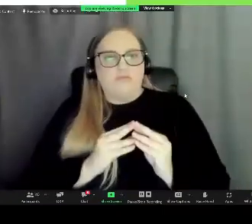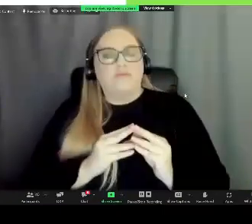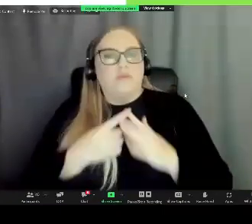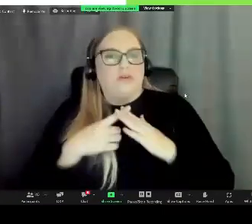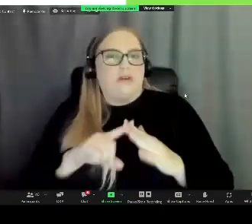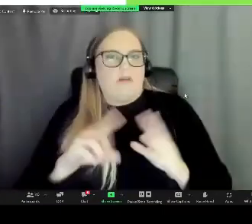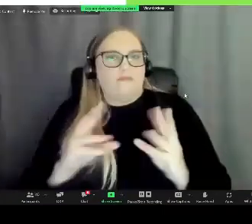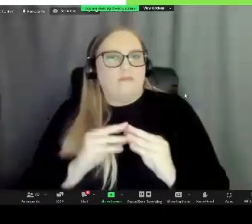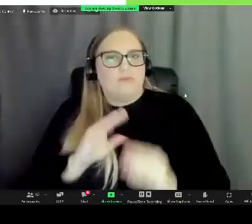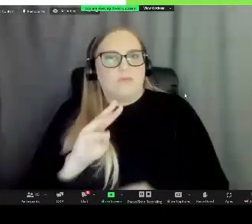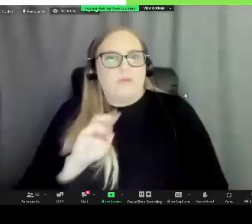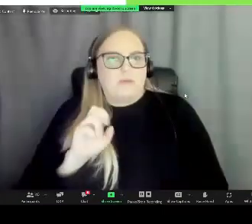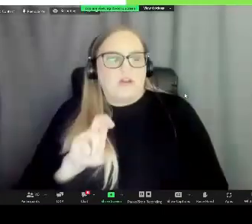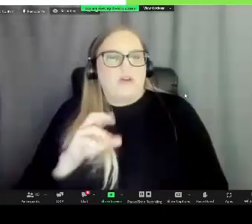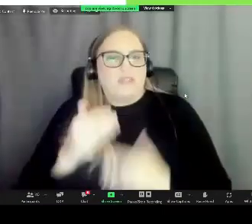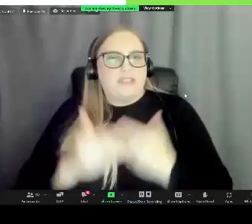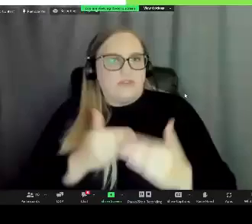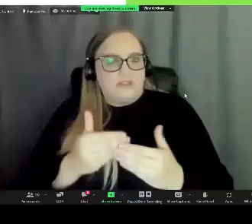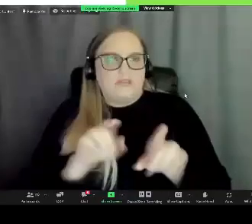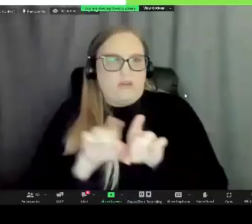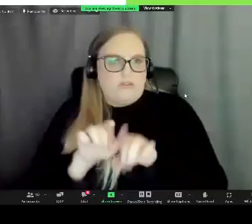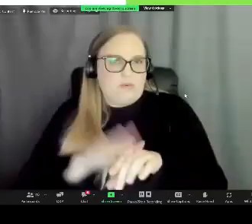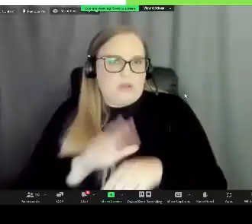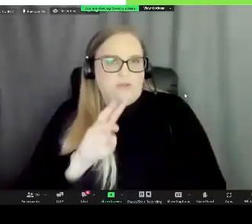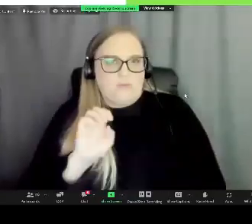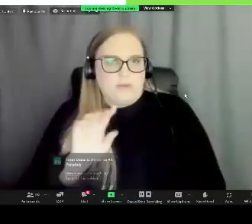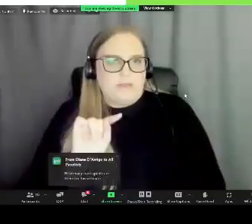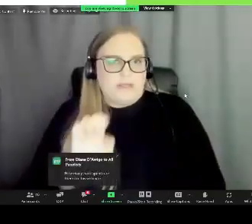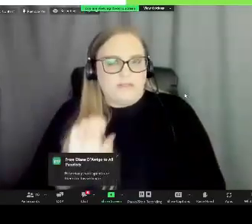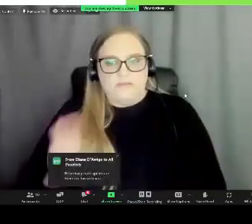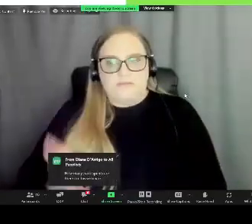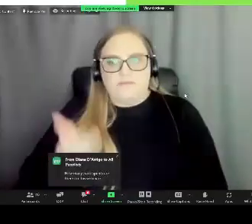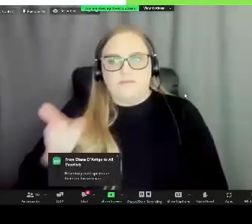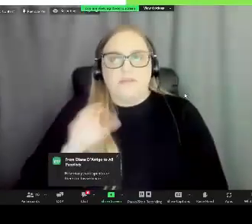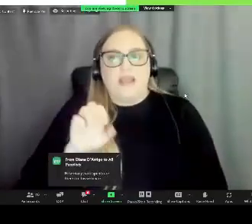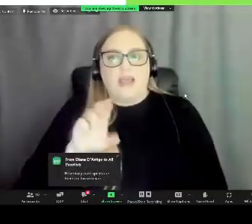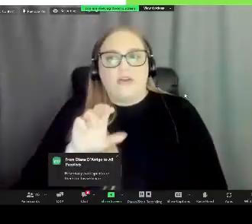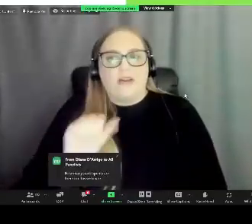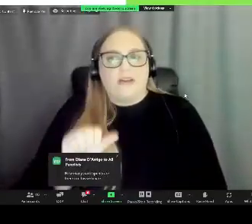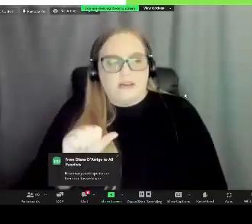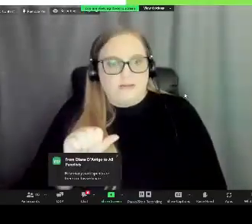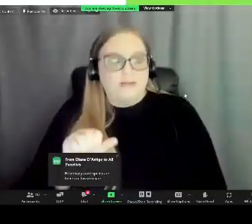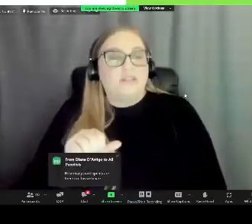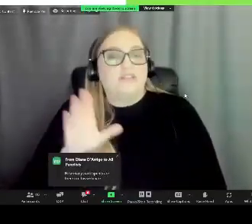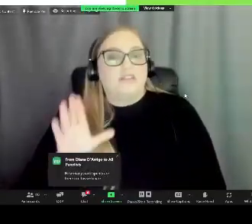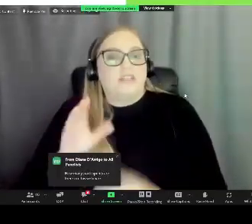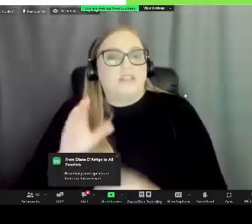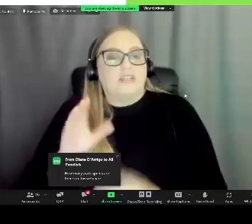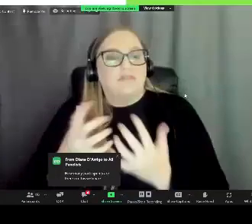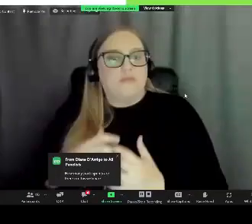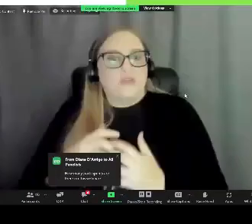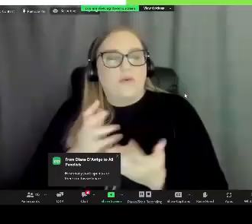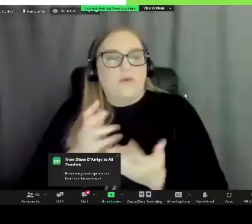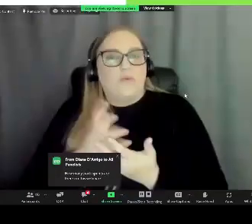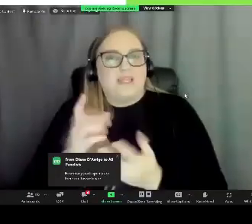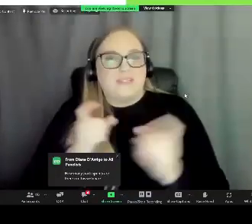website. So now I'll pass it off to Dr. Erica Bickford, the Director for Integrated Waste Management in DOE's Office